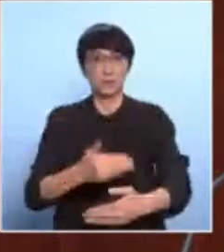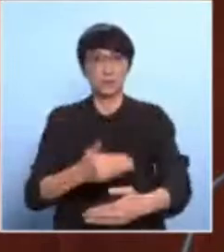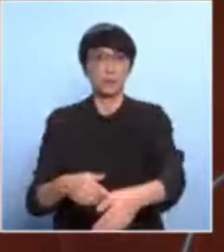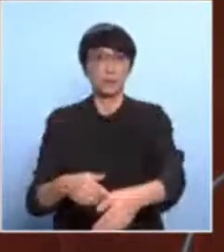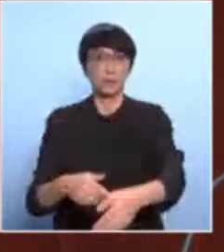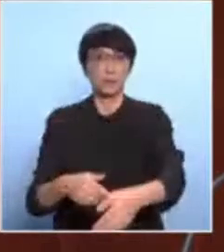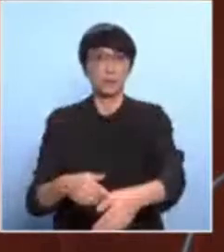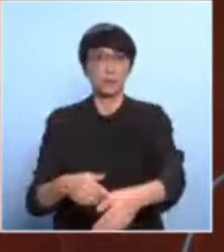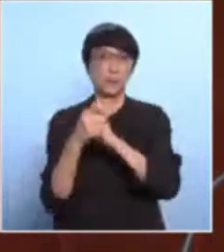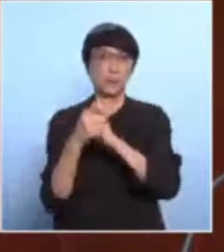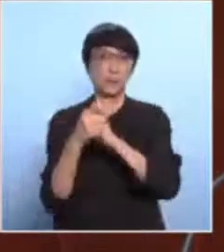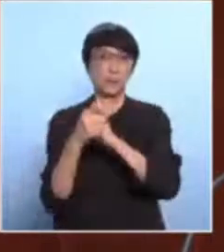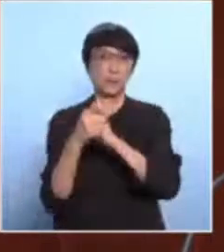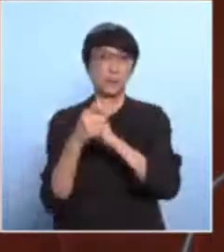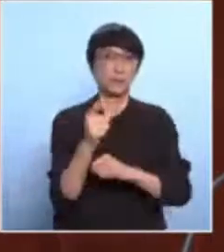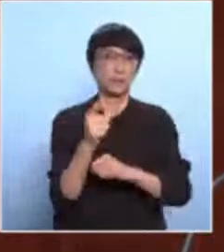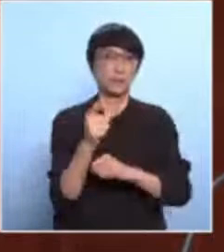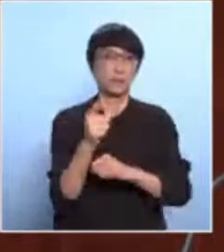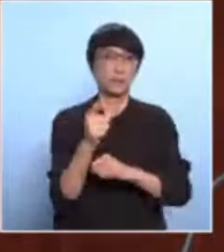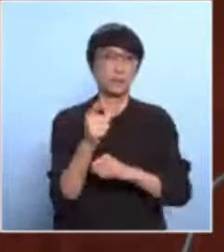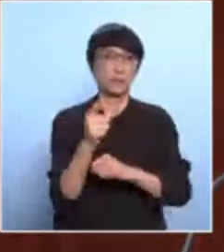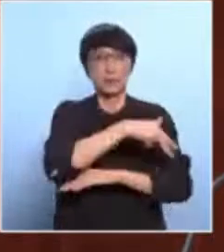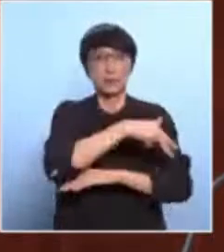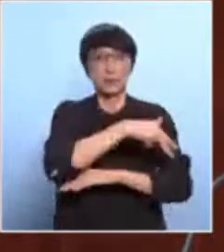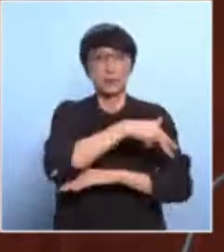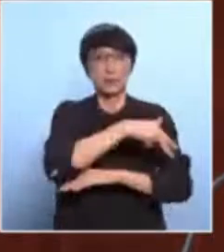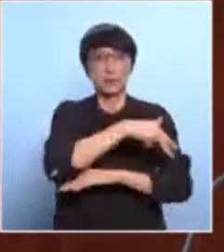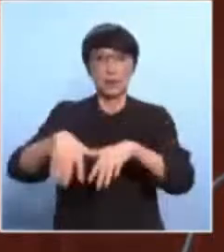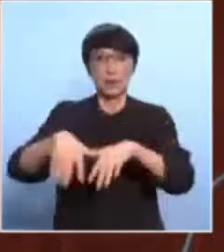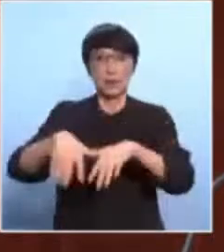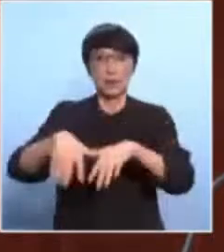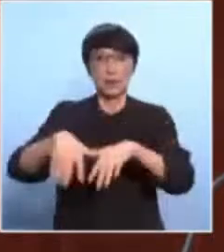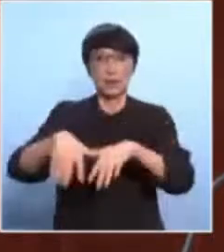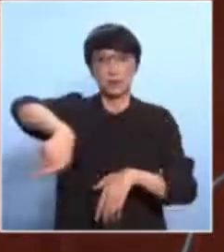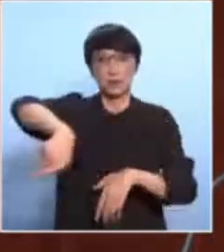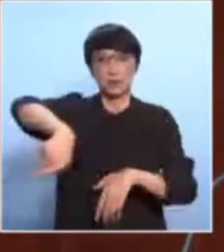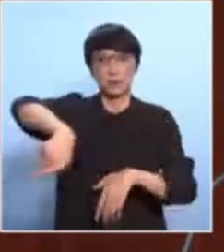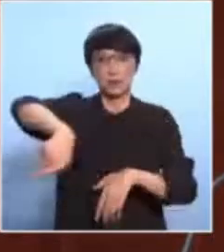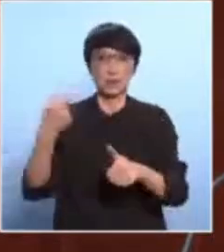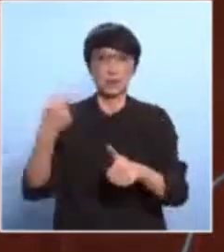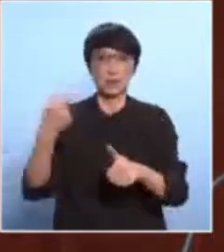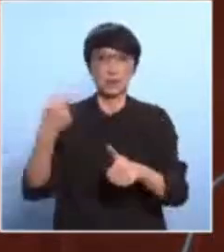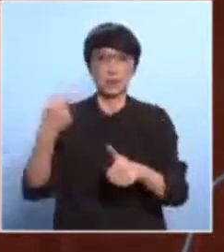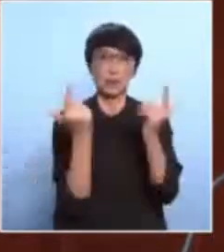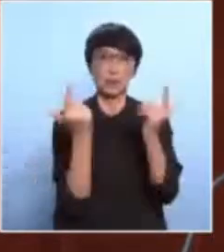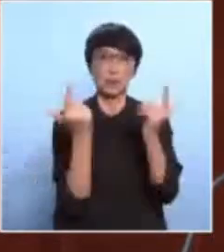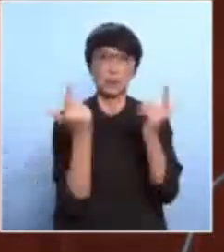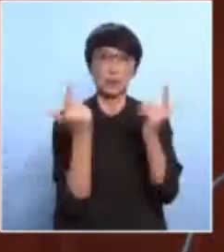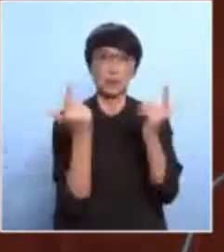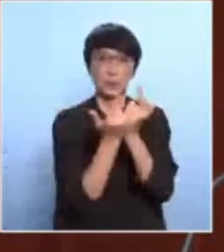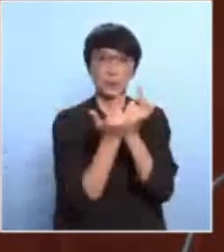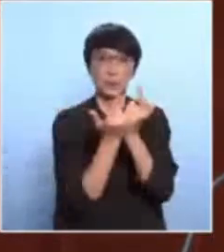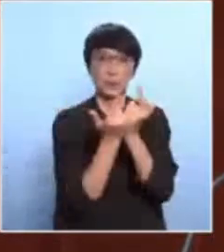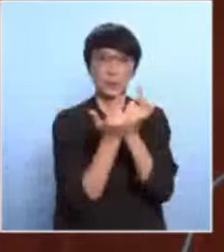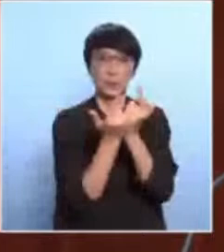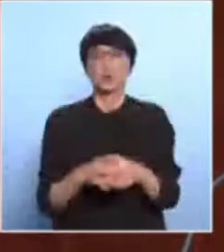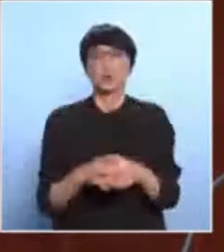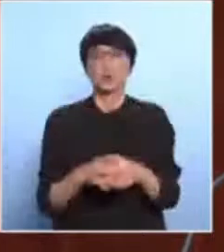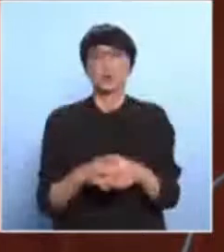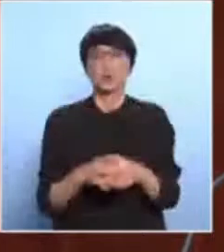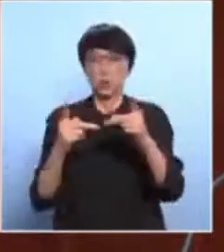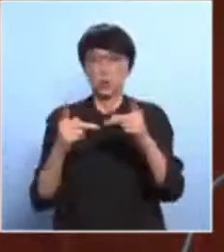to agricultural land in the new territories. The first phase targets private developments within the existing new towns of Yuen